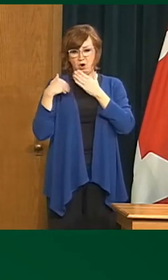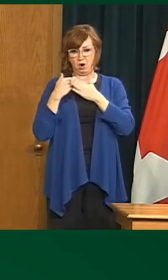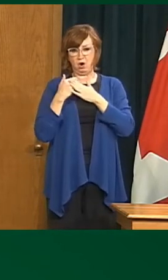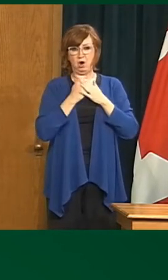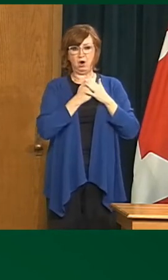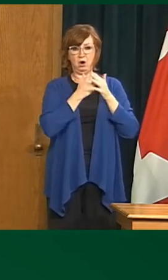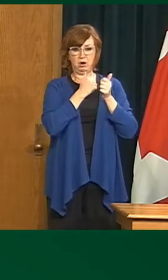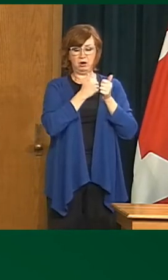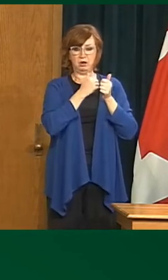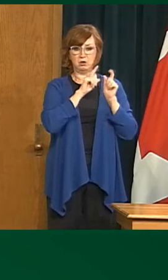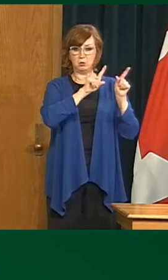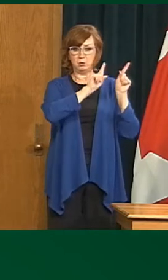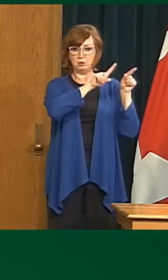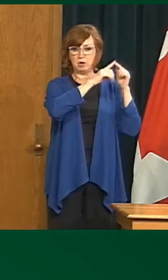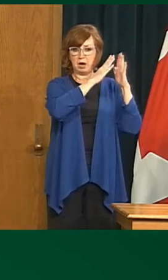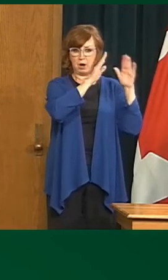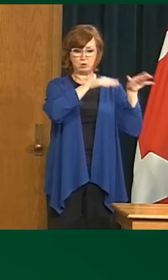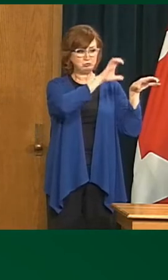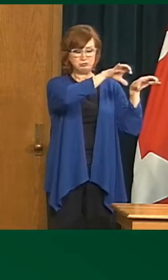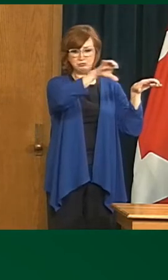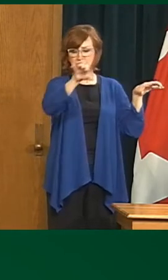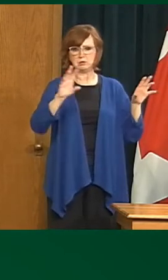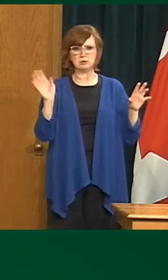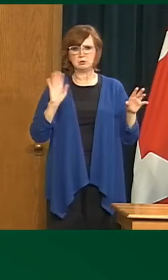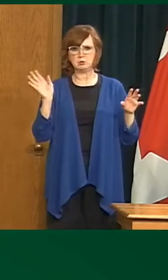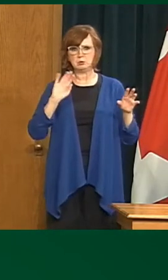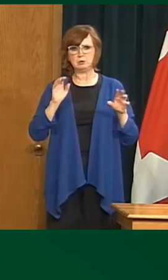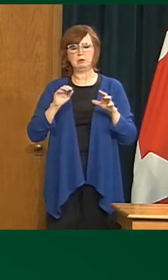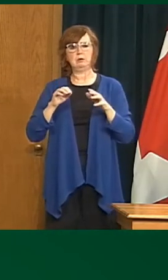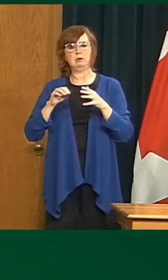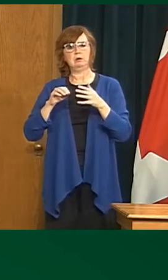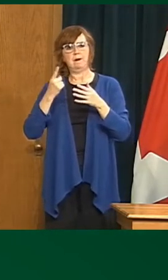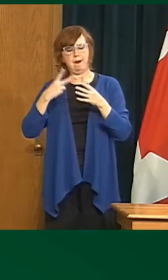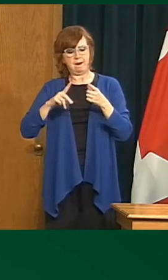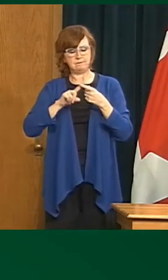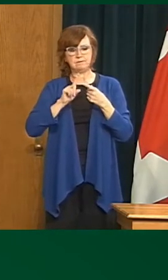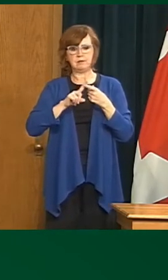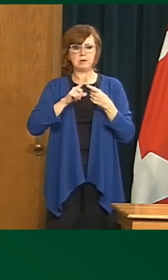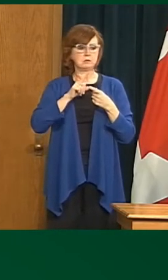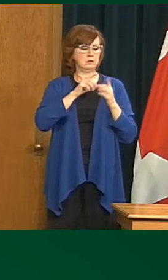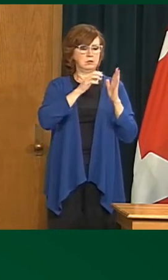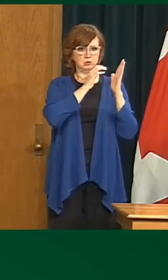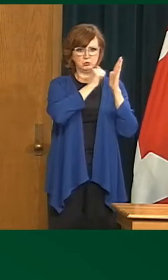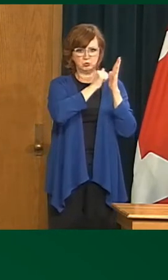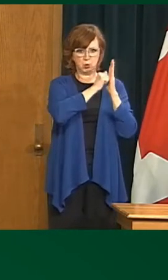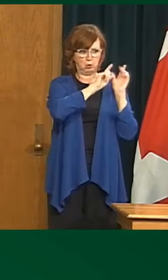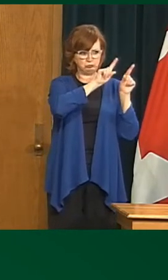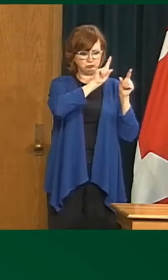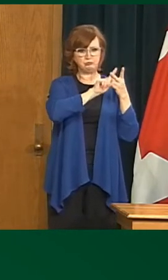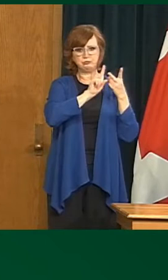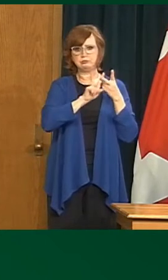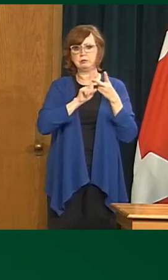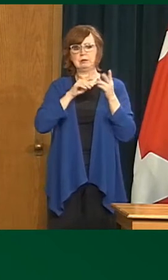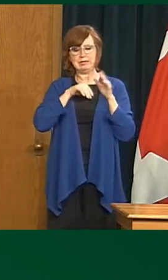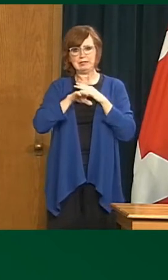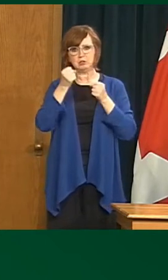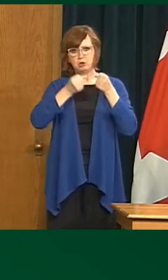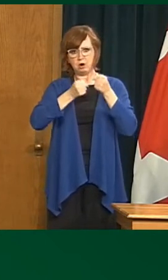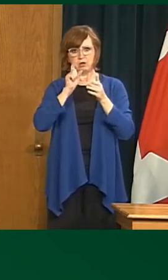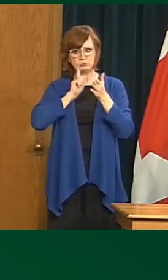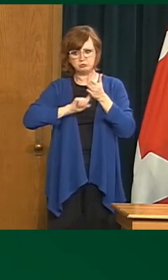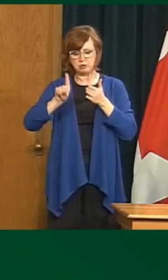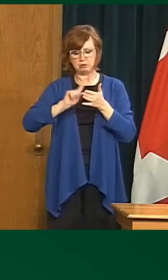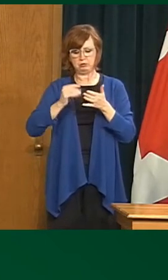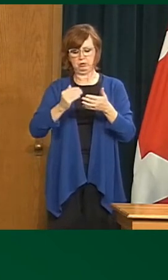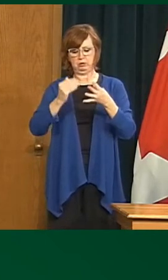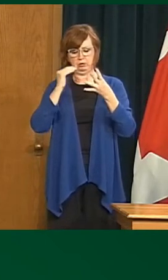leaders, and ensuring that we are keeping up with both, not just our swabbing and testing capacity, which has never been at risk. We are still